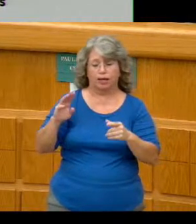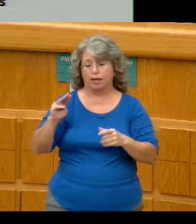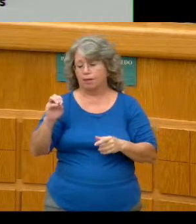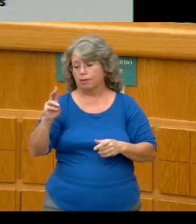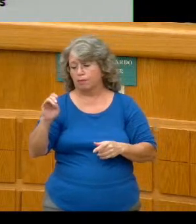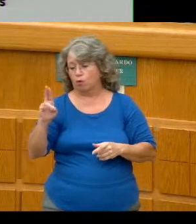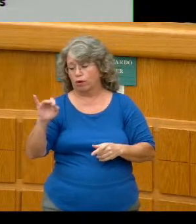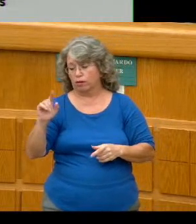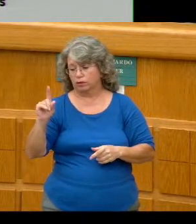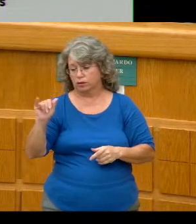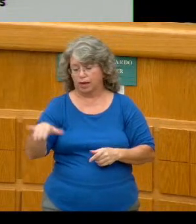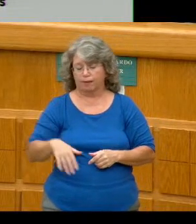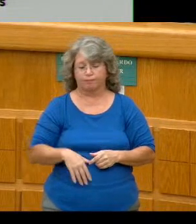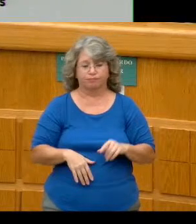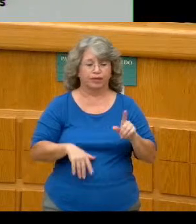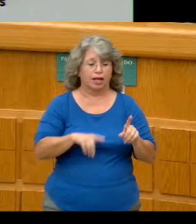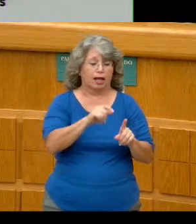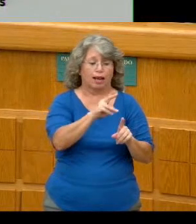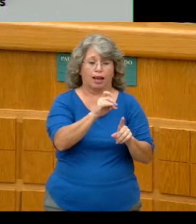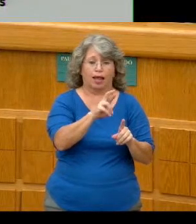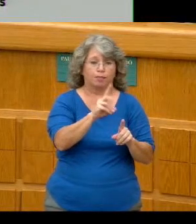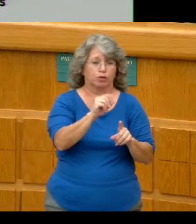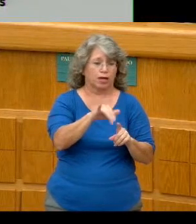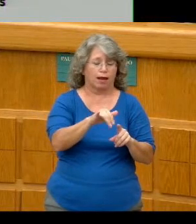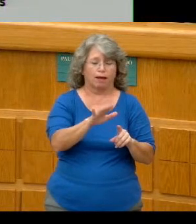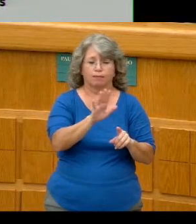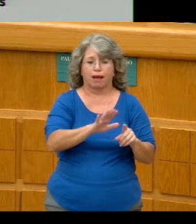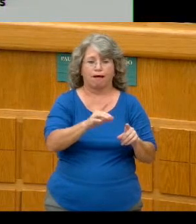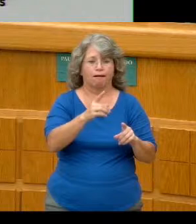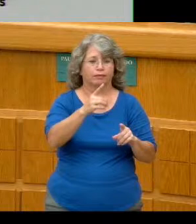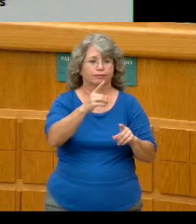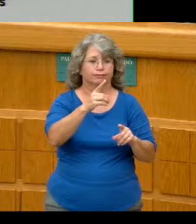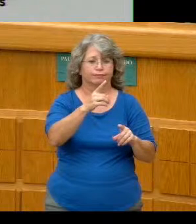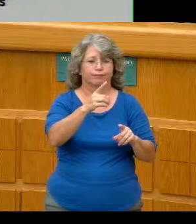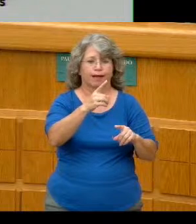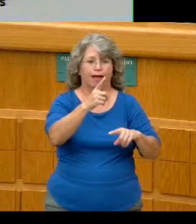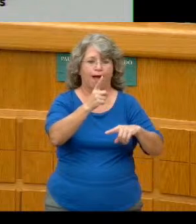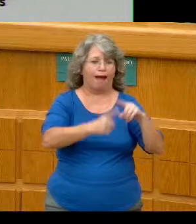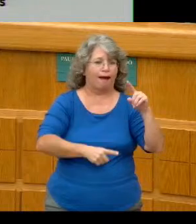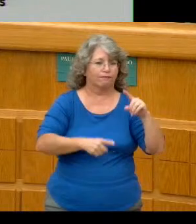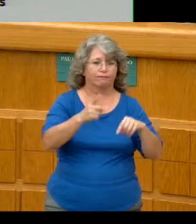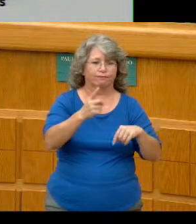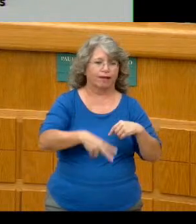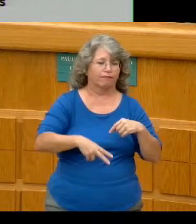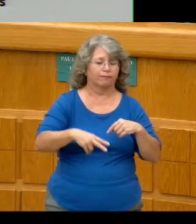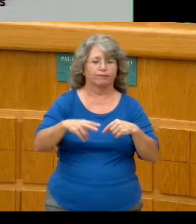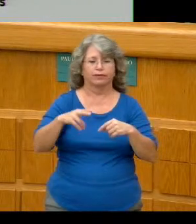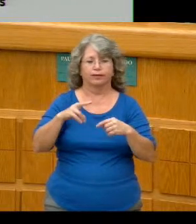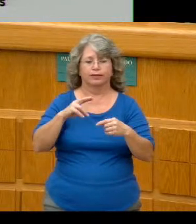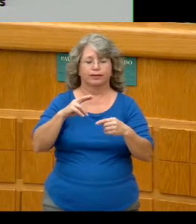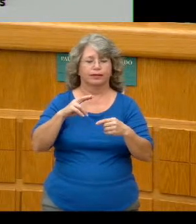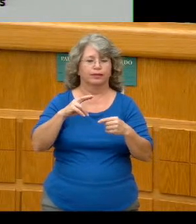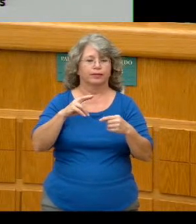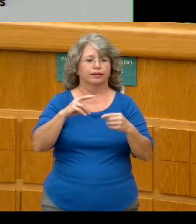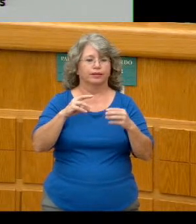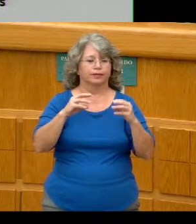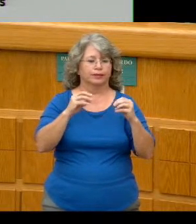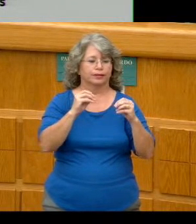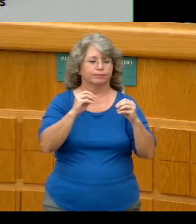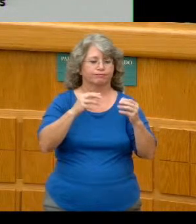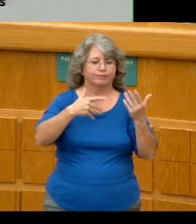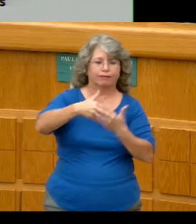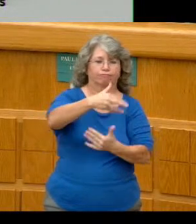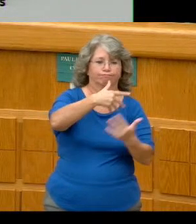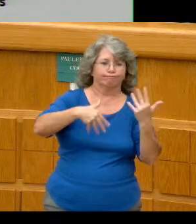to encounters. There's about half or even less than half the number of encounters on Labor Day weekend, and so a lot less